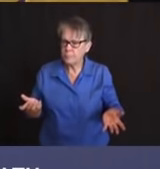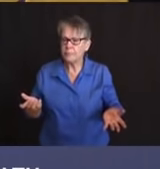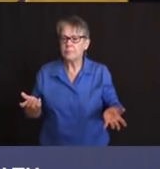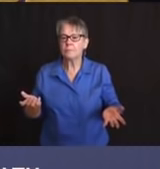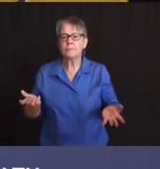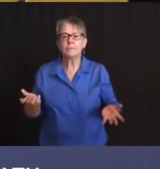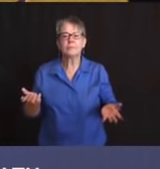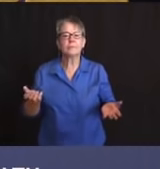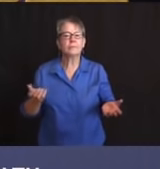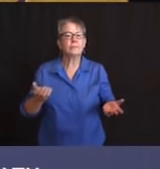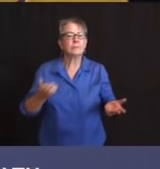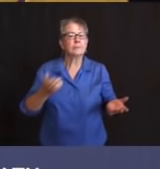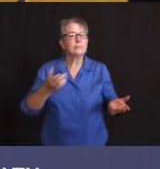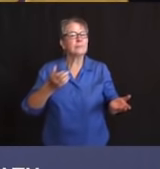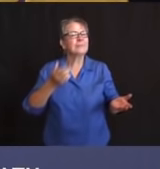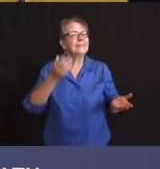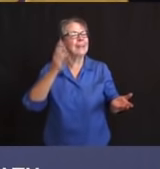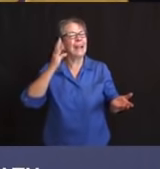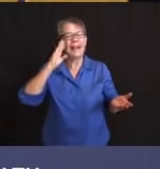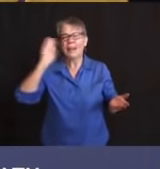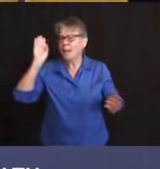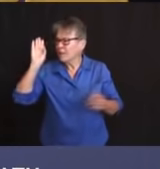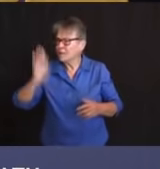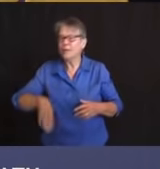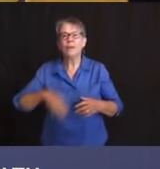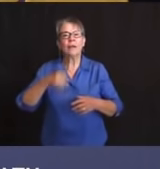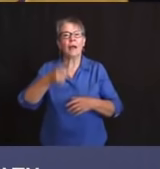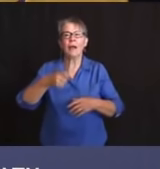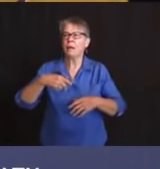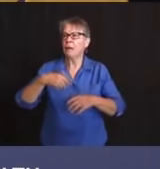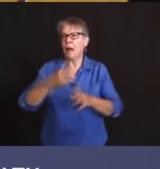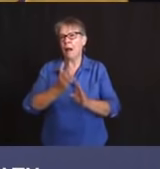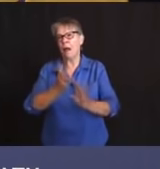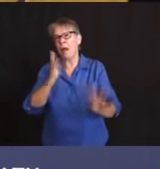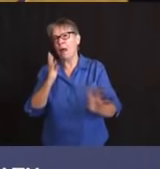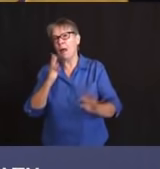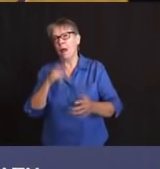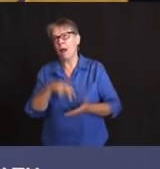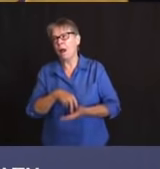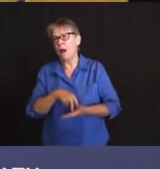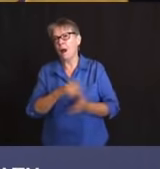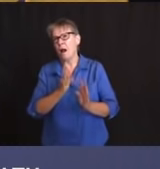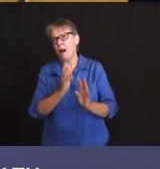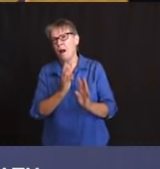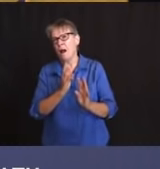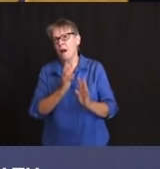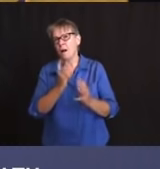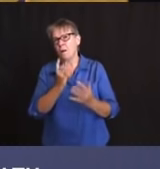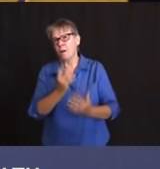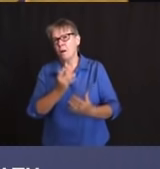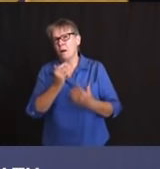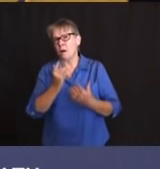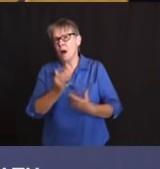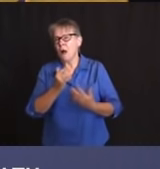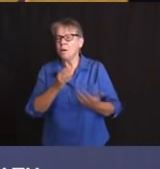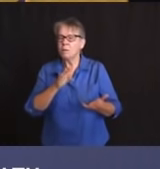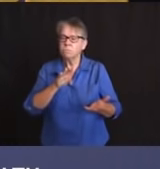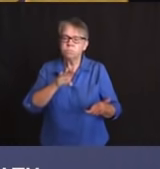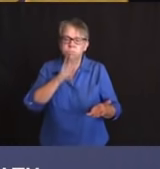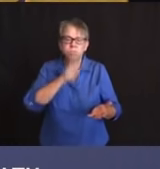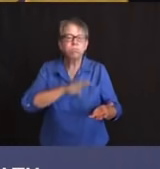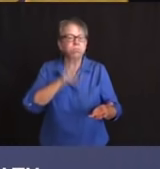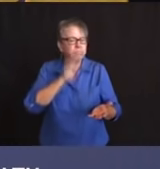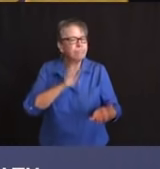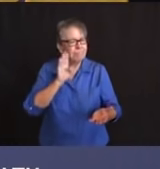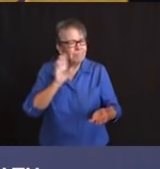too, and we're pressing, and they're doing a terrific job. But we're pressing on the folks there, leadership and their colleagues, to